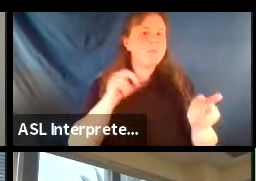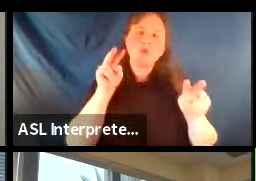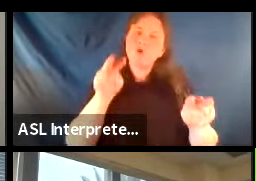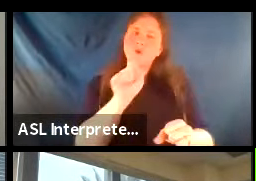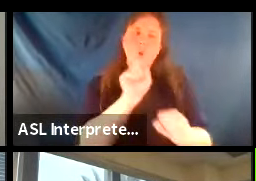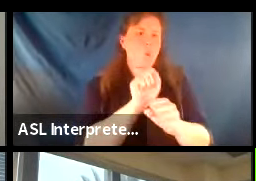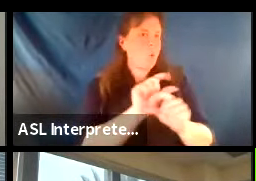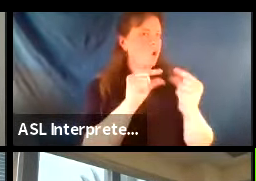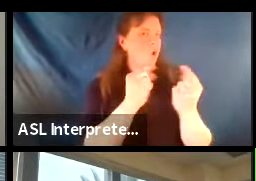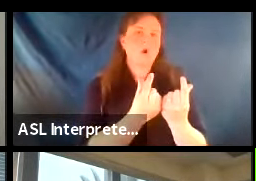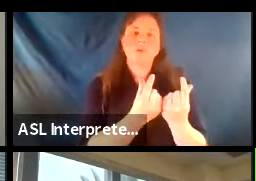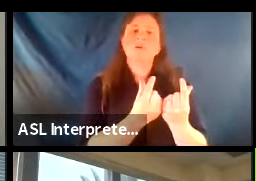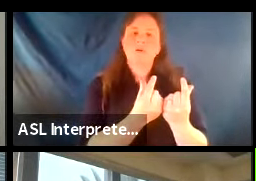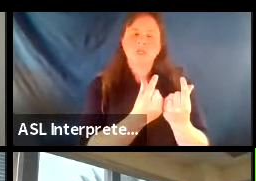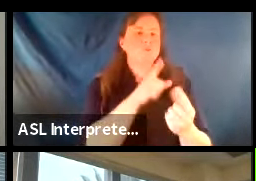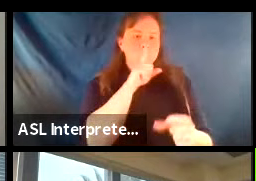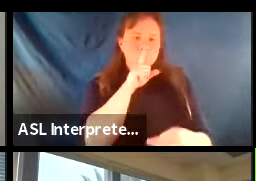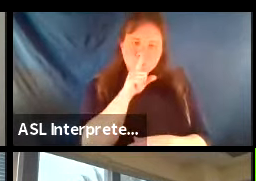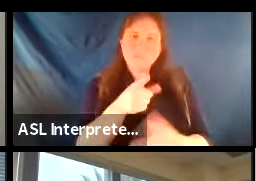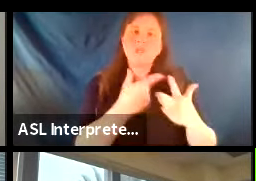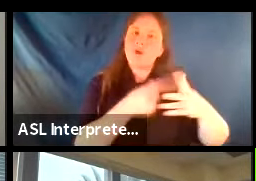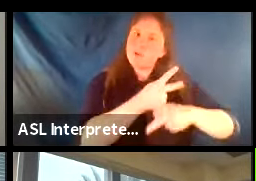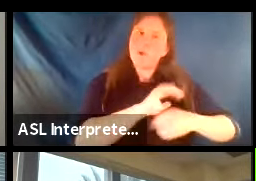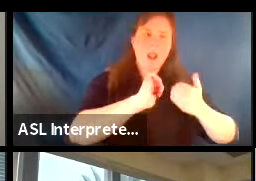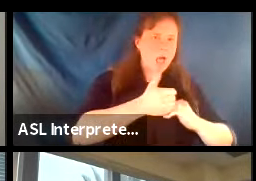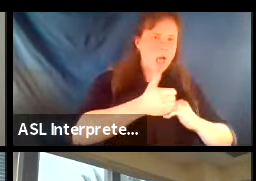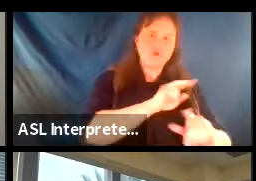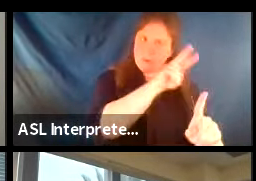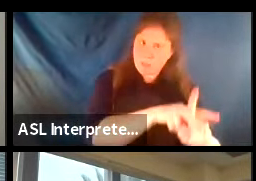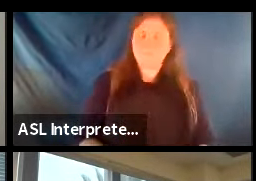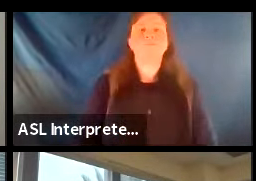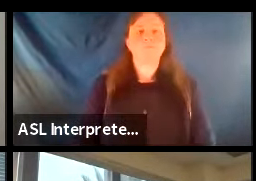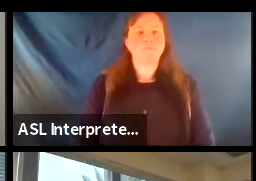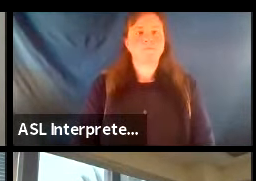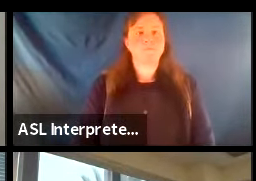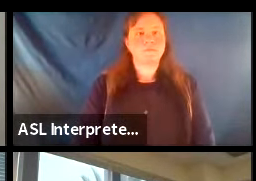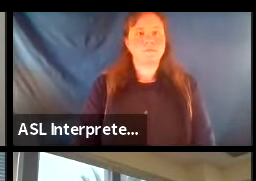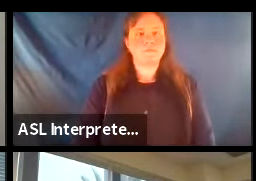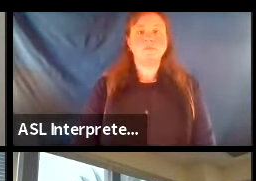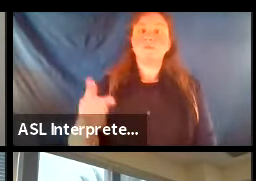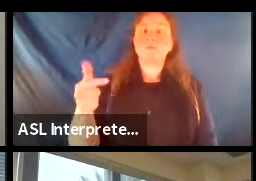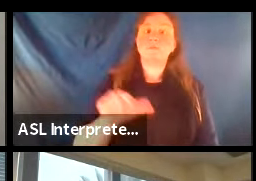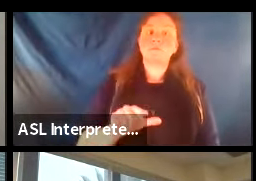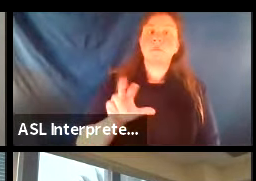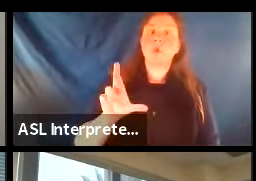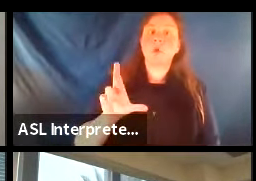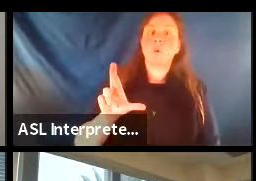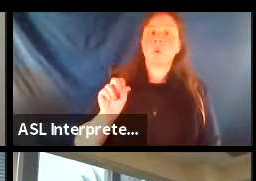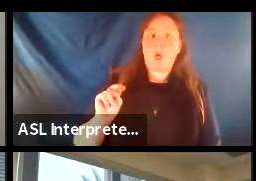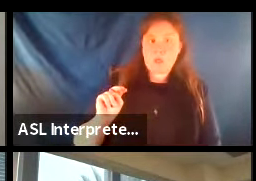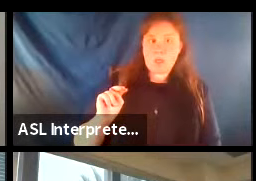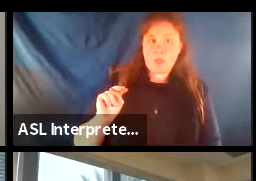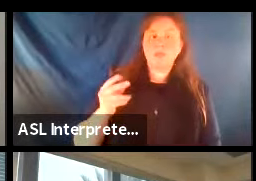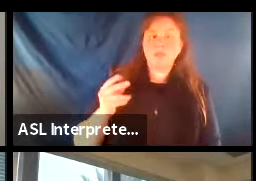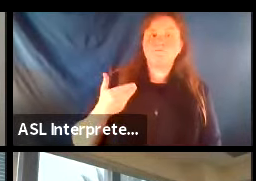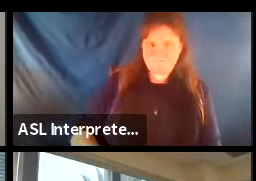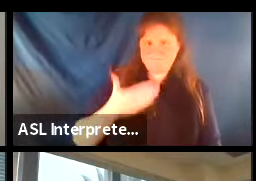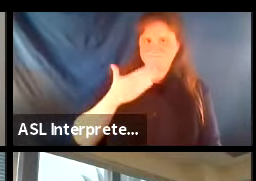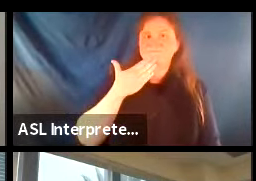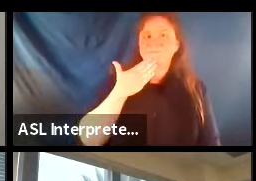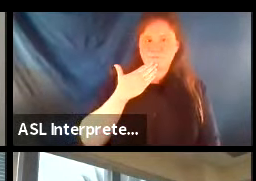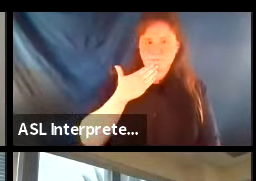make this really functional. So thank you. Thank you, Aaron. Let's go to Ron Fong. Thank you, Bobby. Ron Fong, President